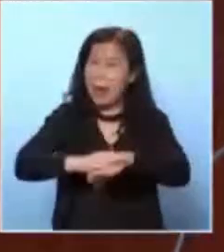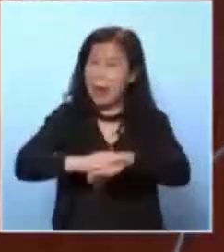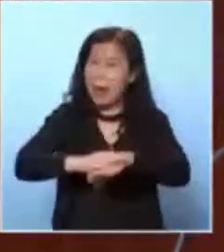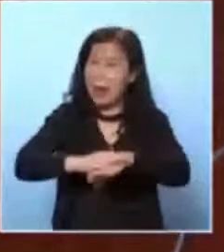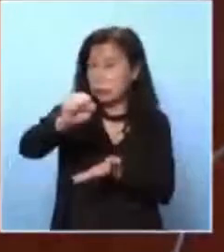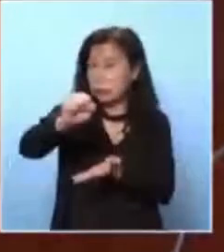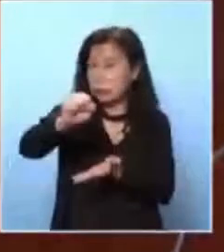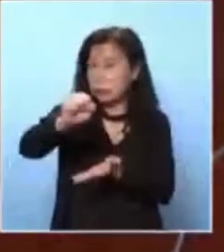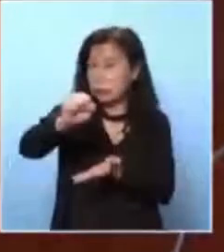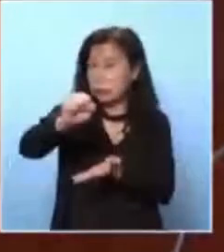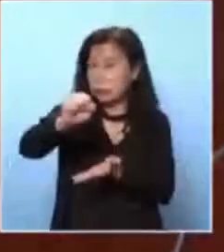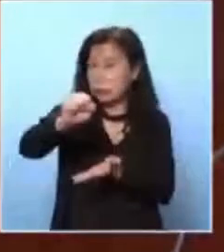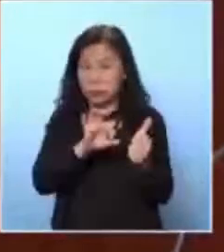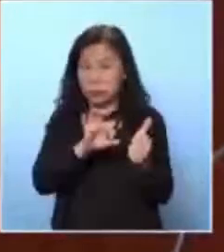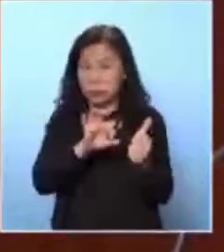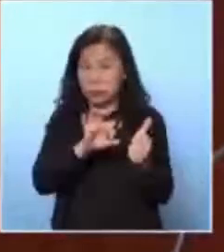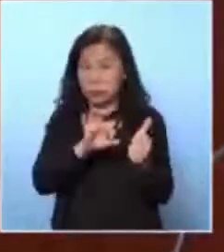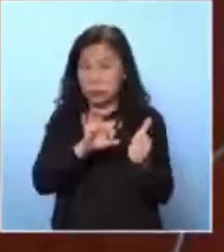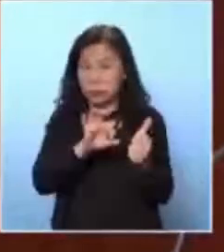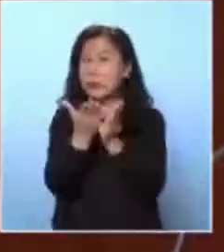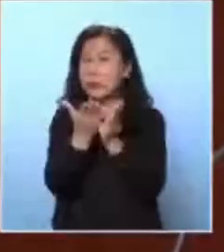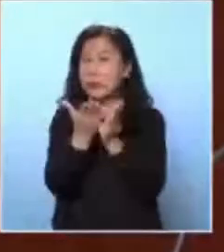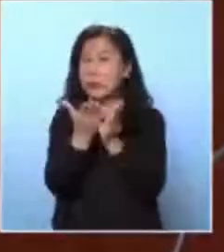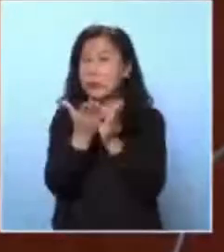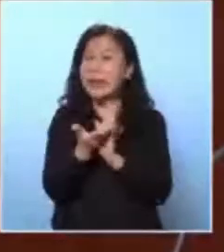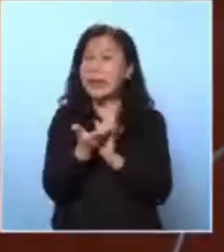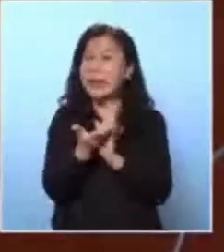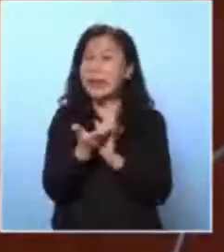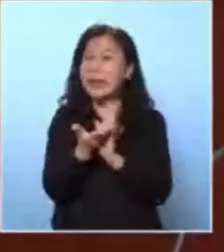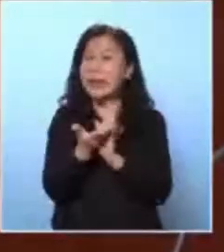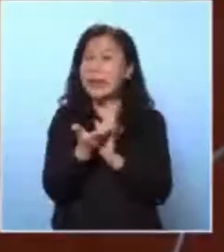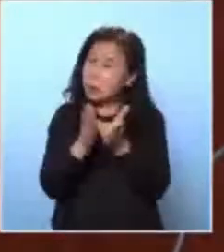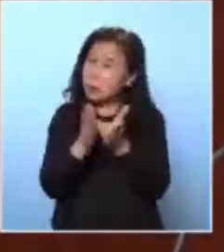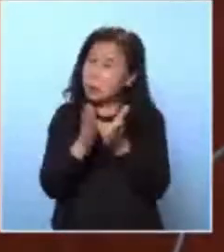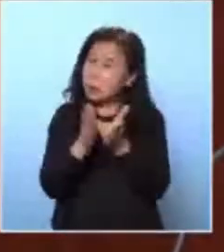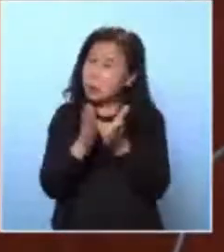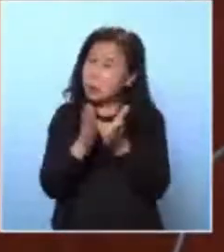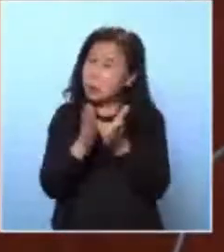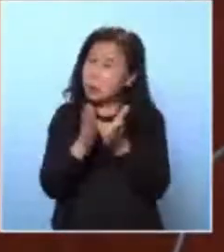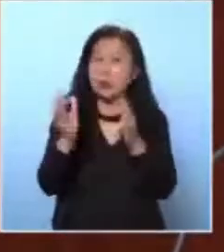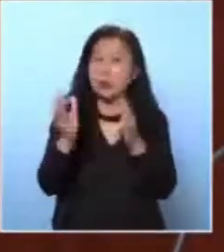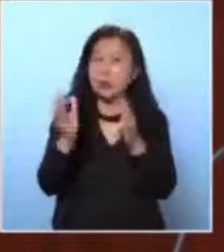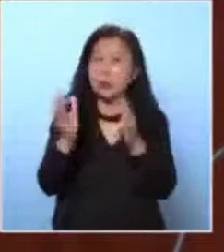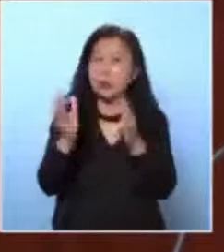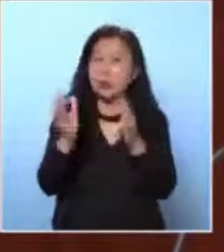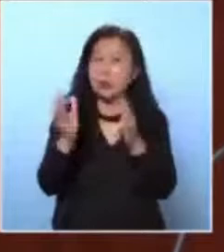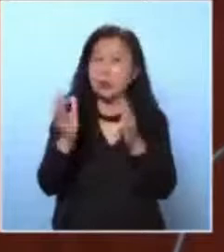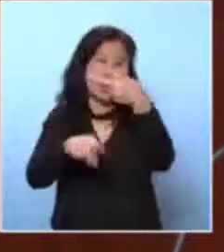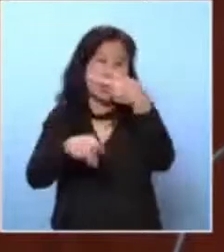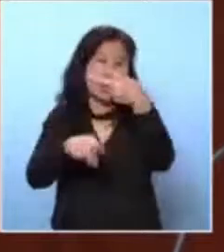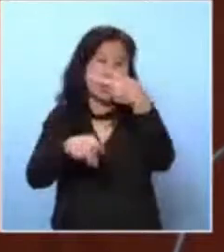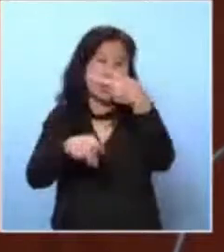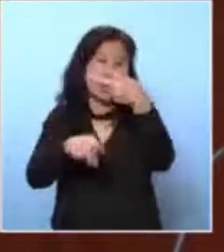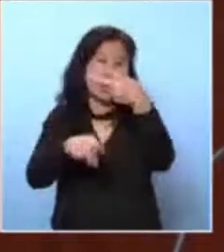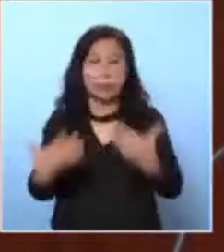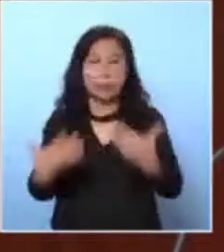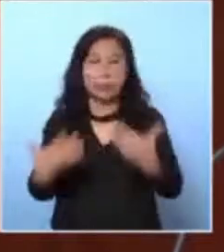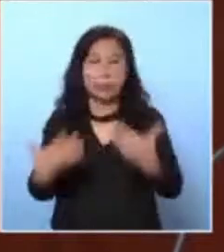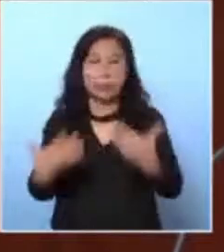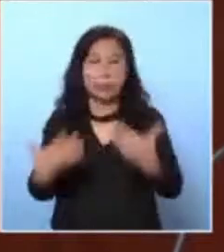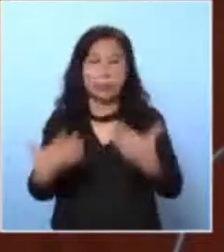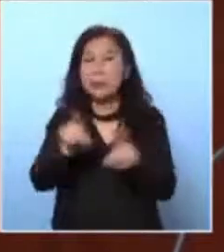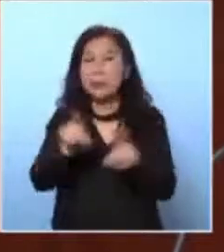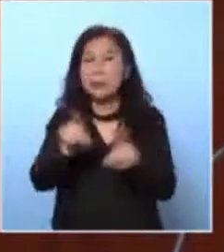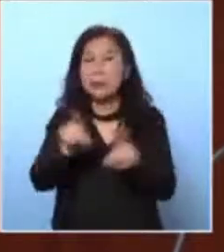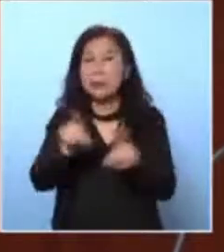various scholarship schemes of UGC-funded universities. We will inject $1 billion